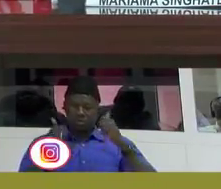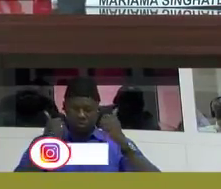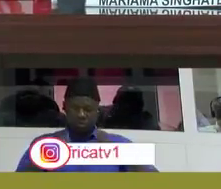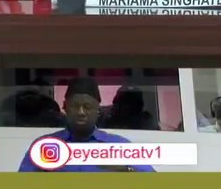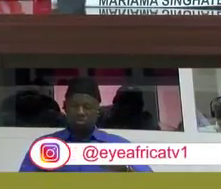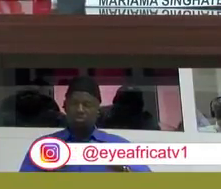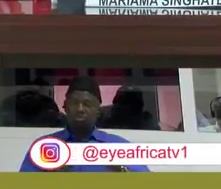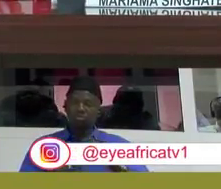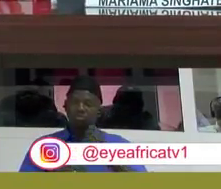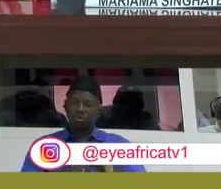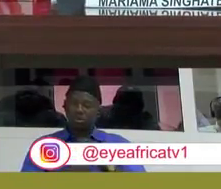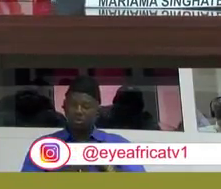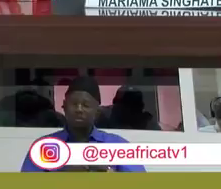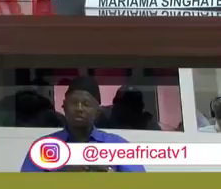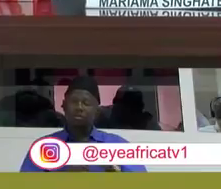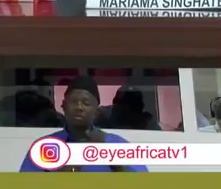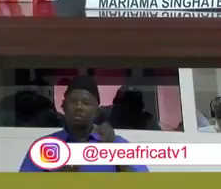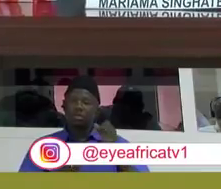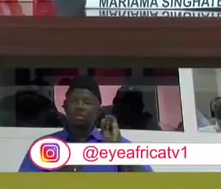Republic,